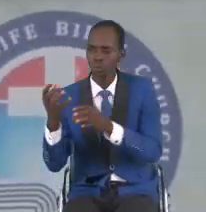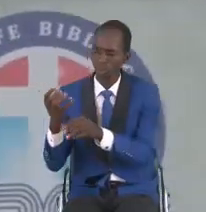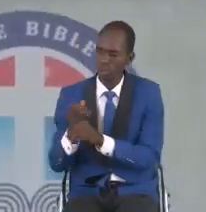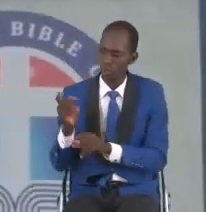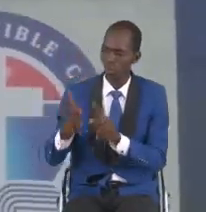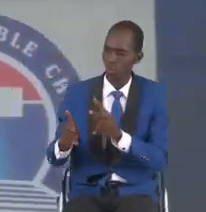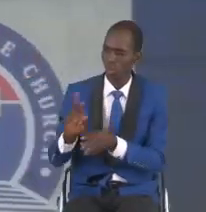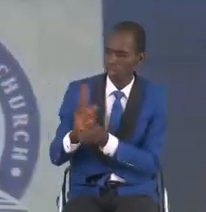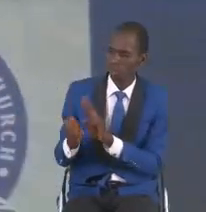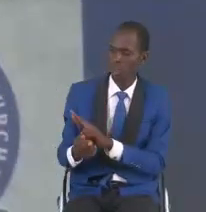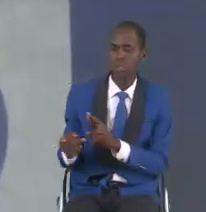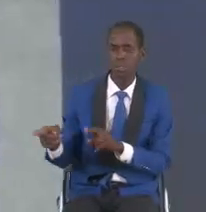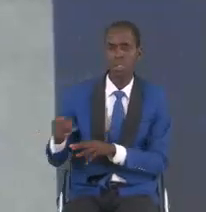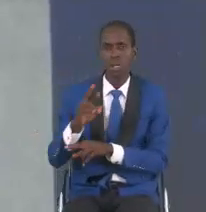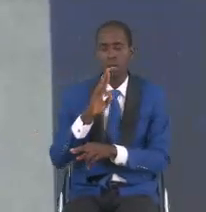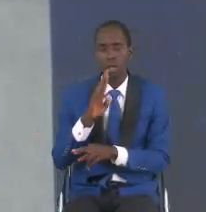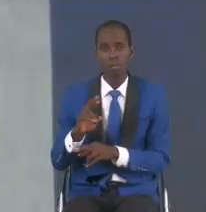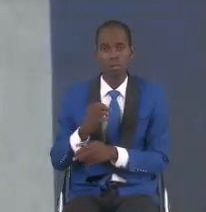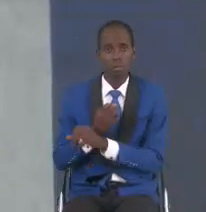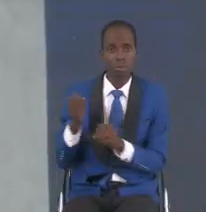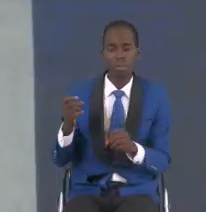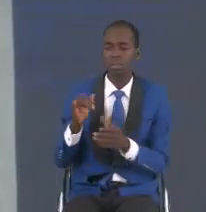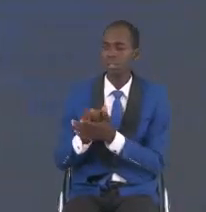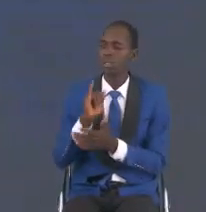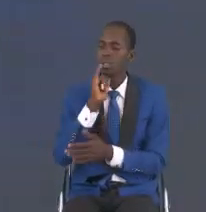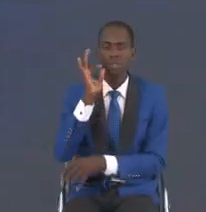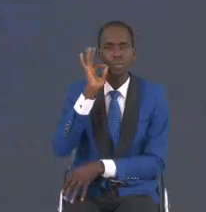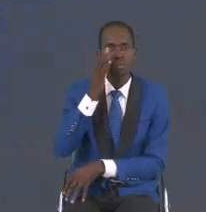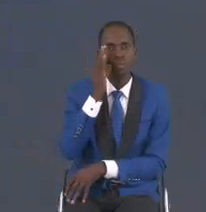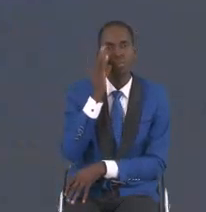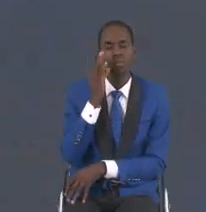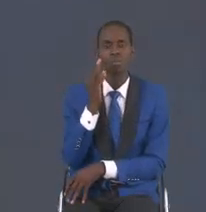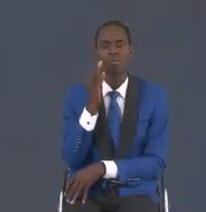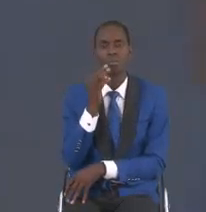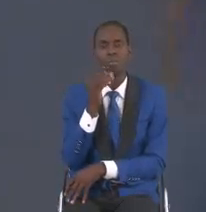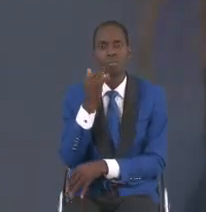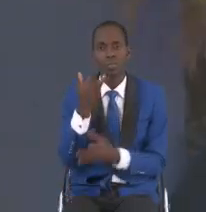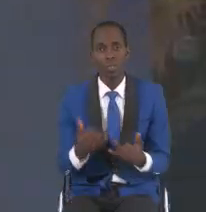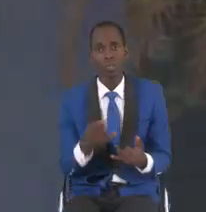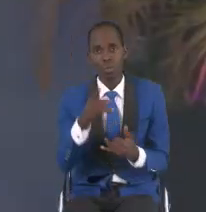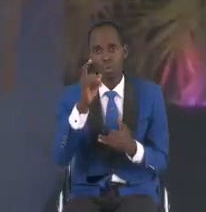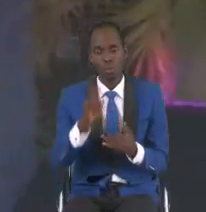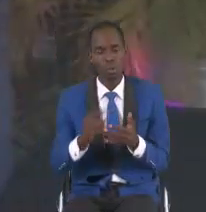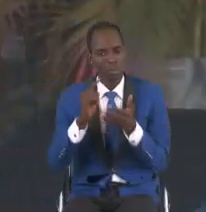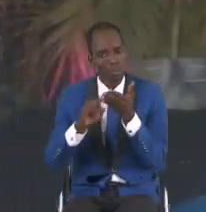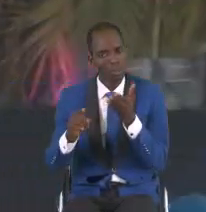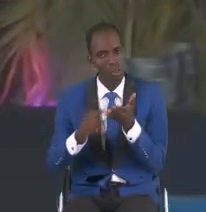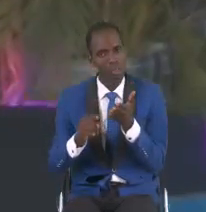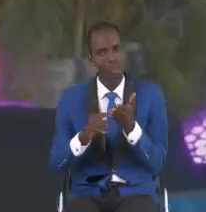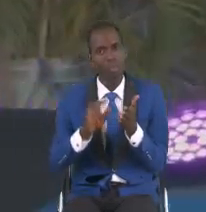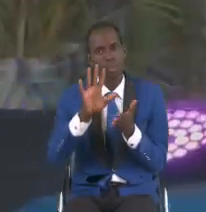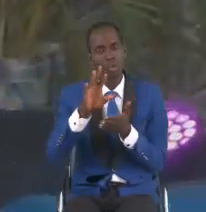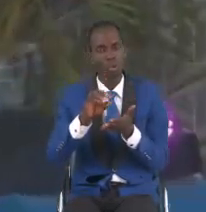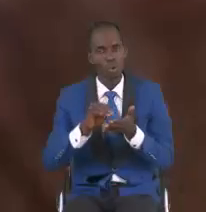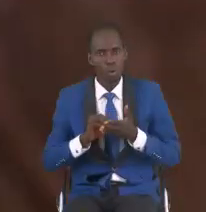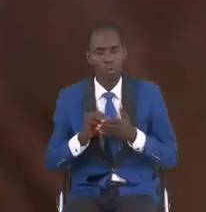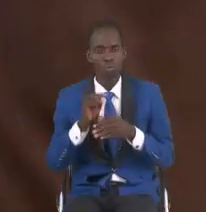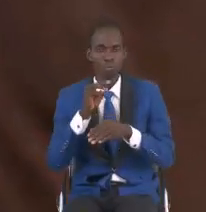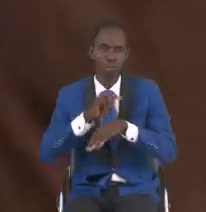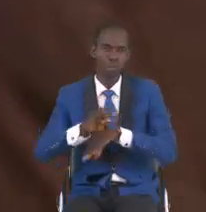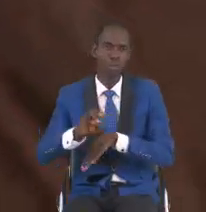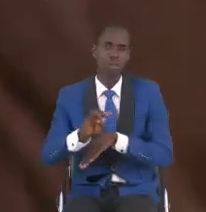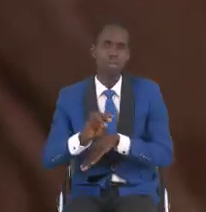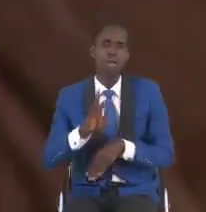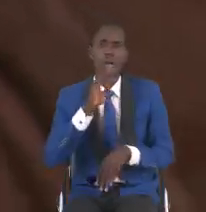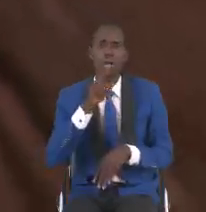they are converted, that's the fruit of the ministry. Now, you must check up your ministry. Are you bearing that